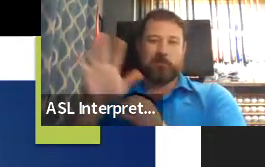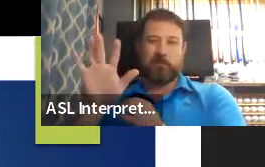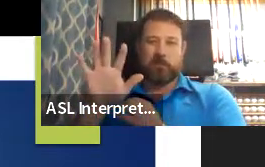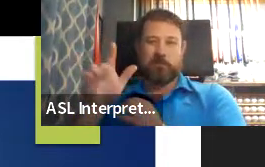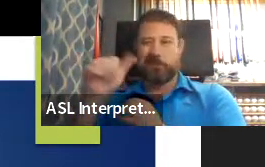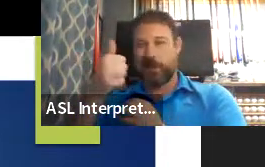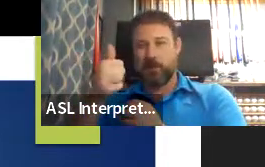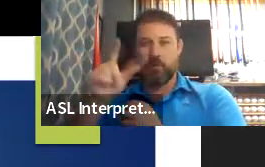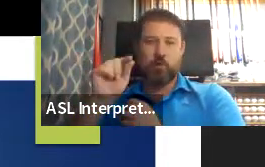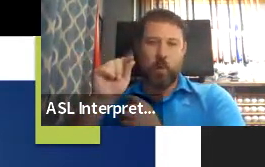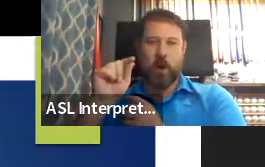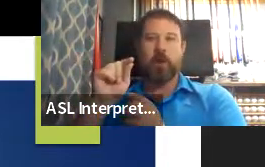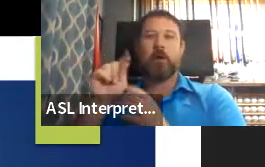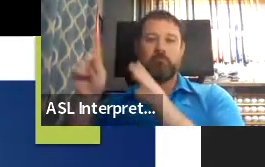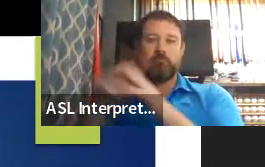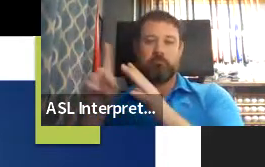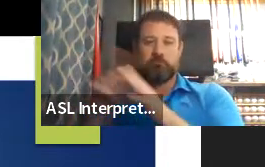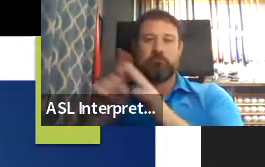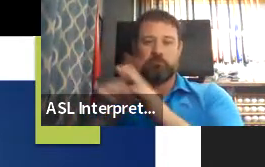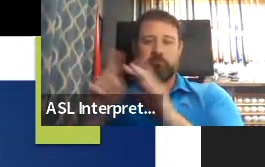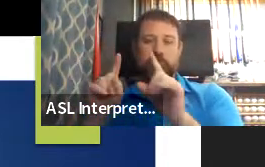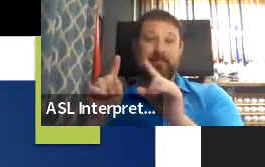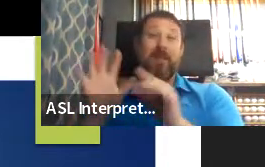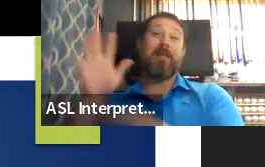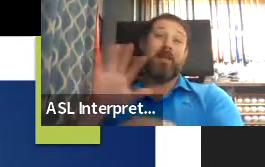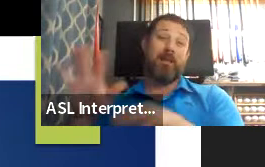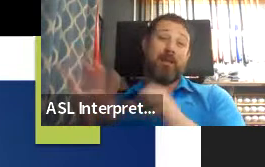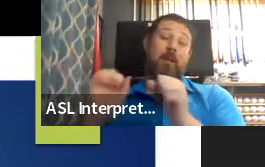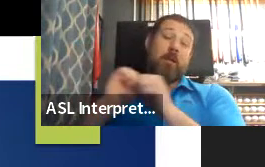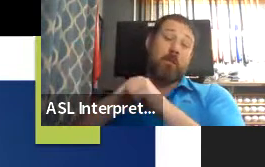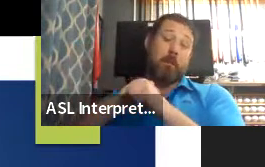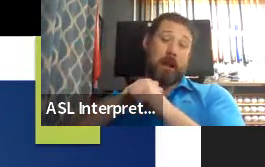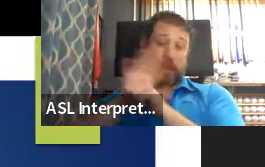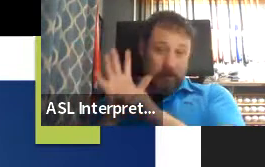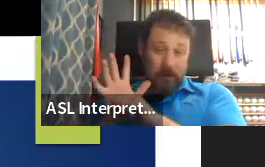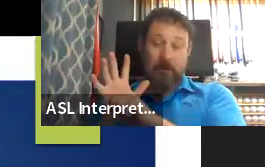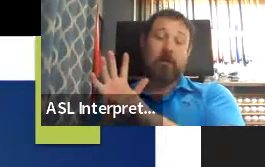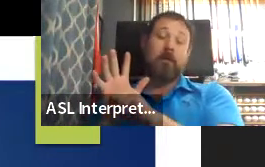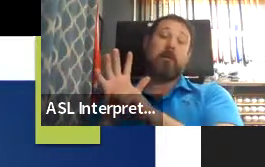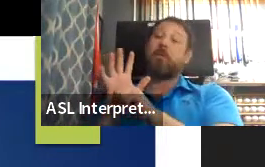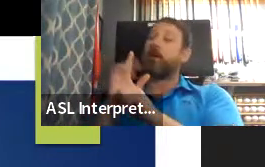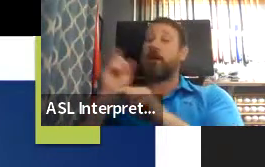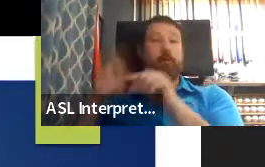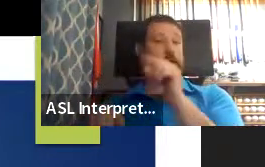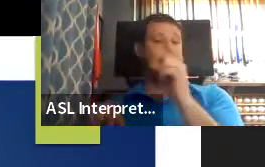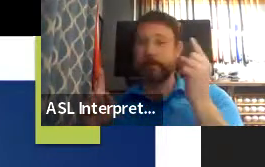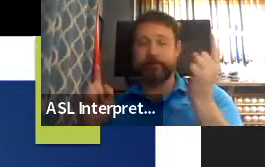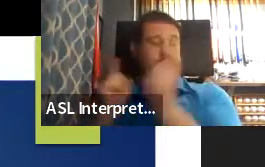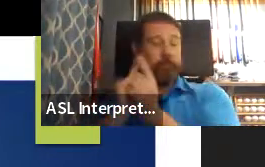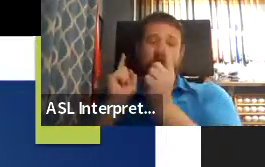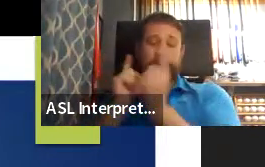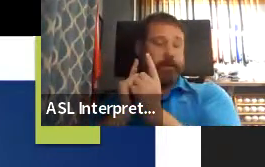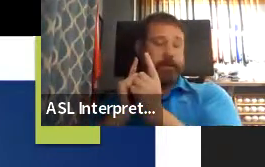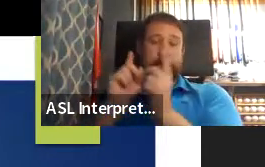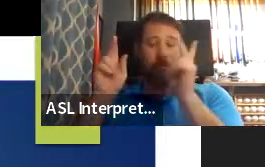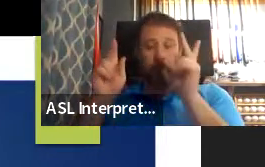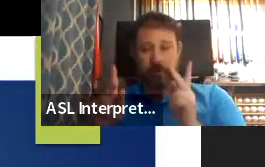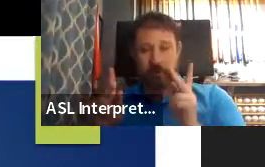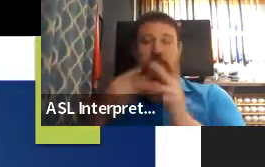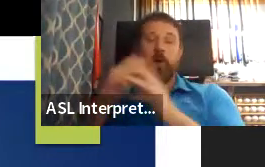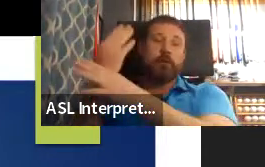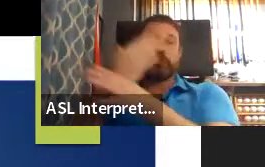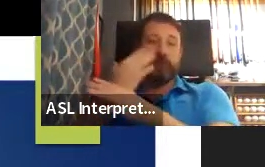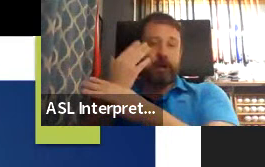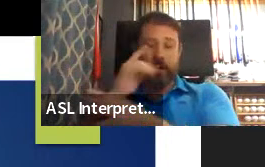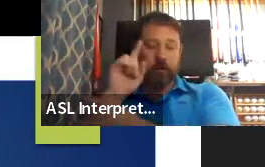us would attend every month. By the time the pandemic started, we could not meet in person. So I shared my Zoom